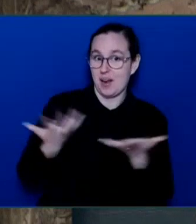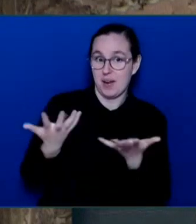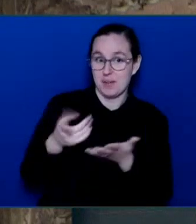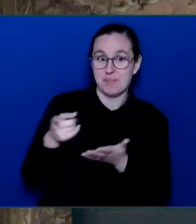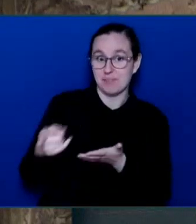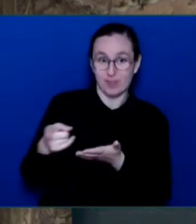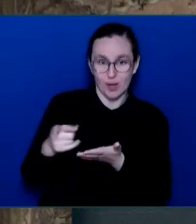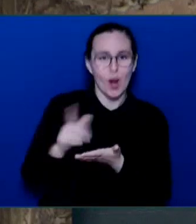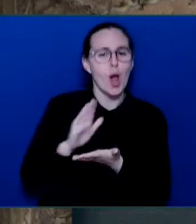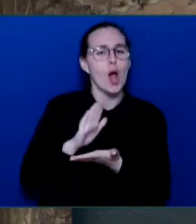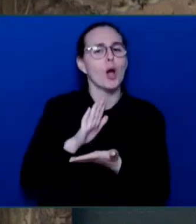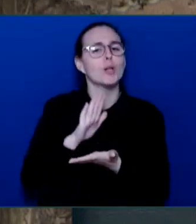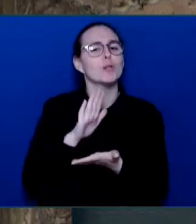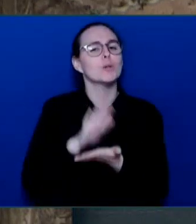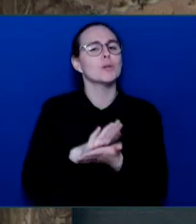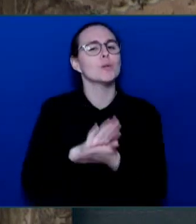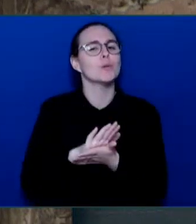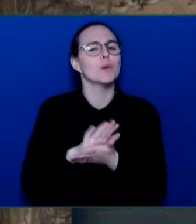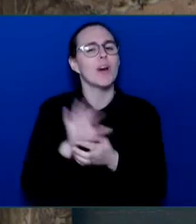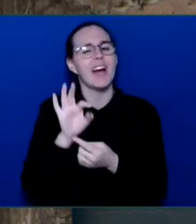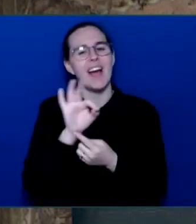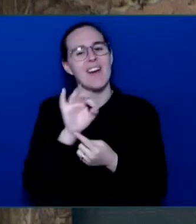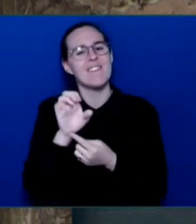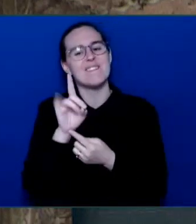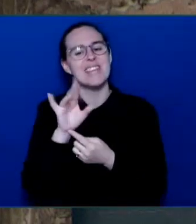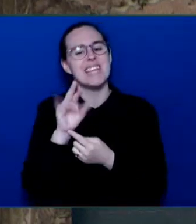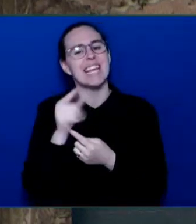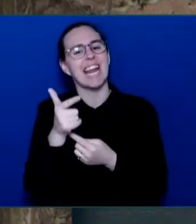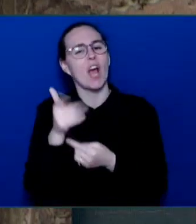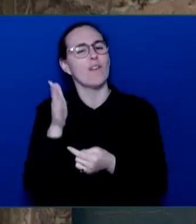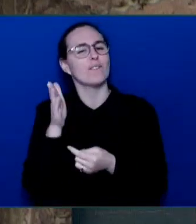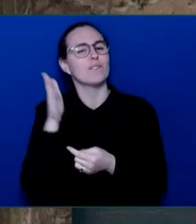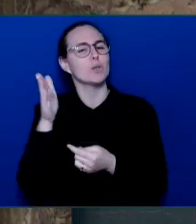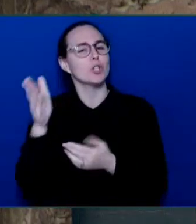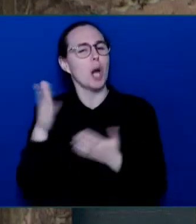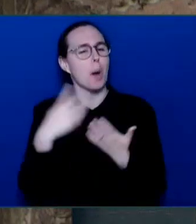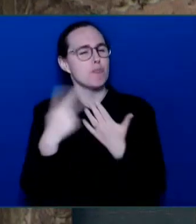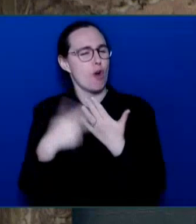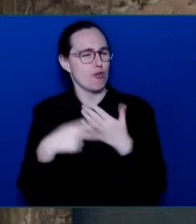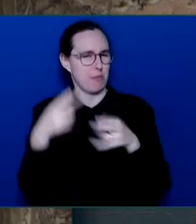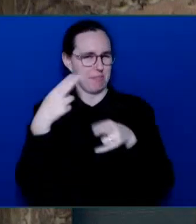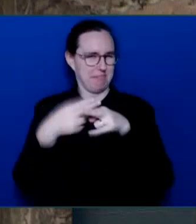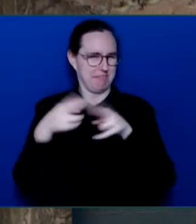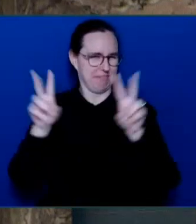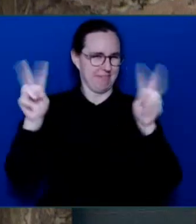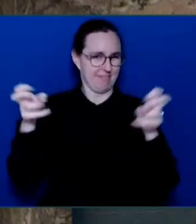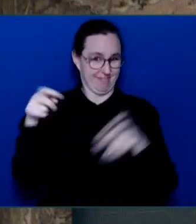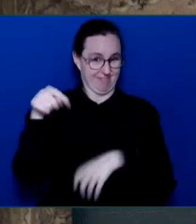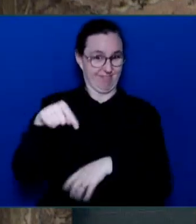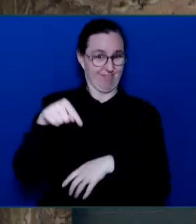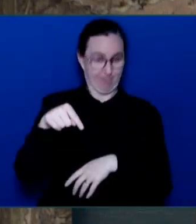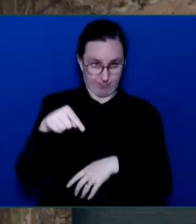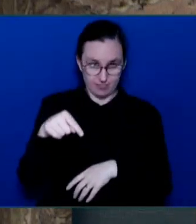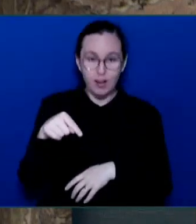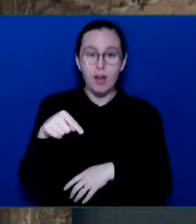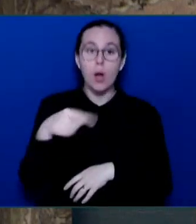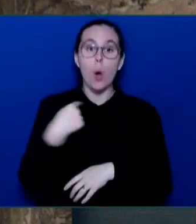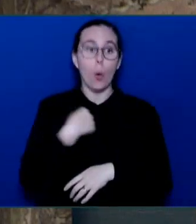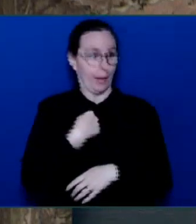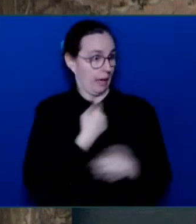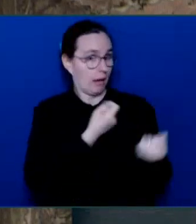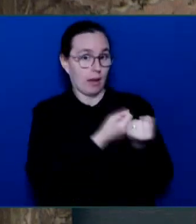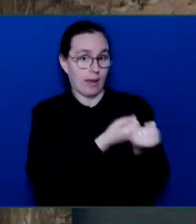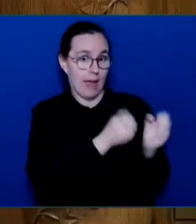make not just our education system stronger, but like what the teachers are doing, helping them in their work as